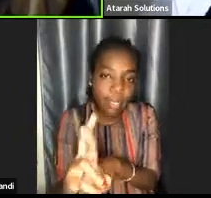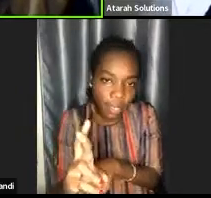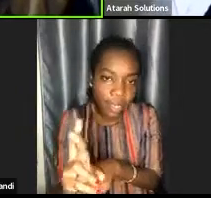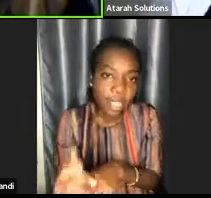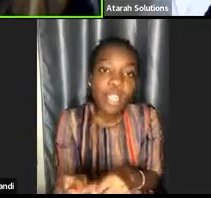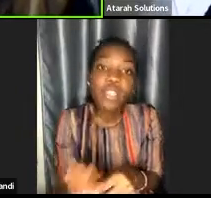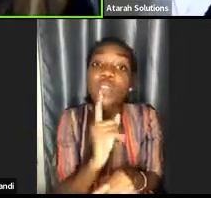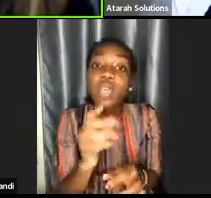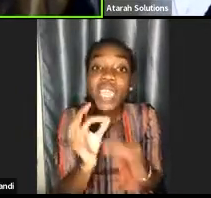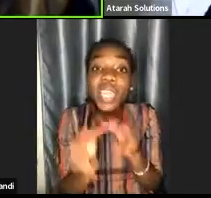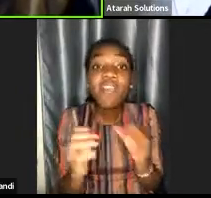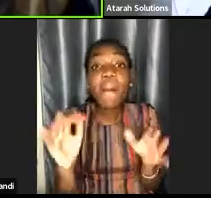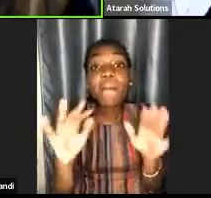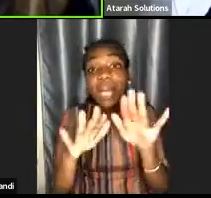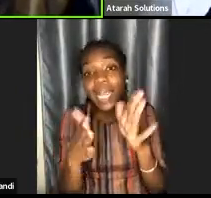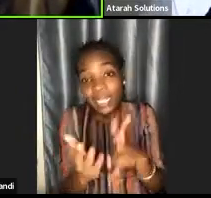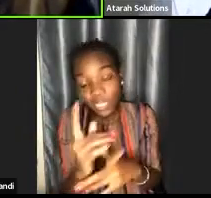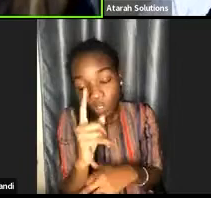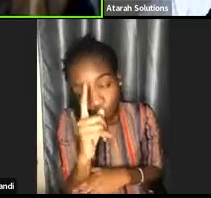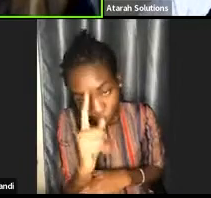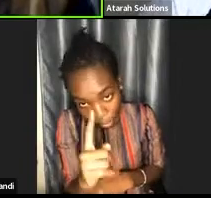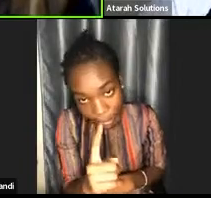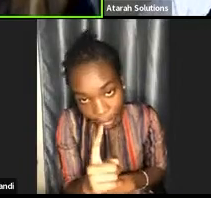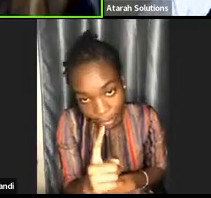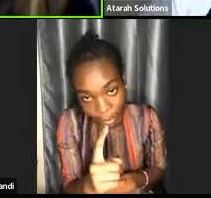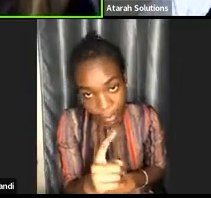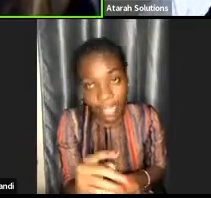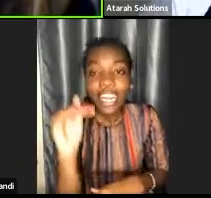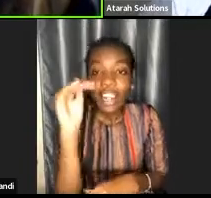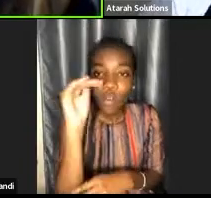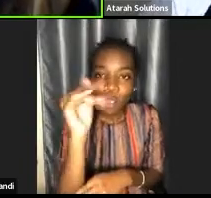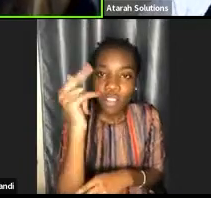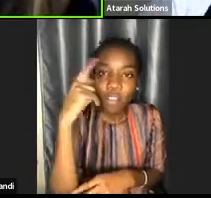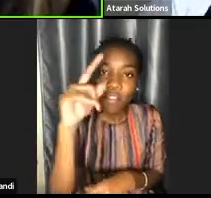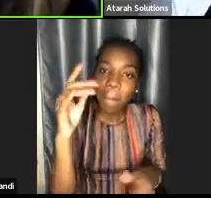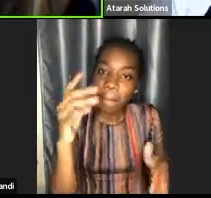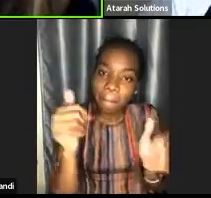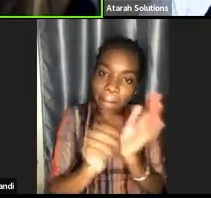parties requests for their matter to be